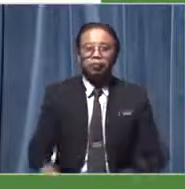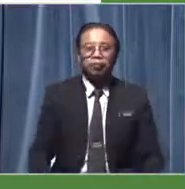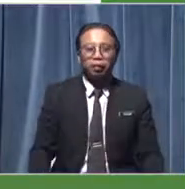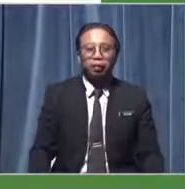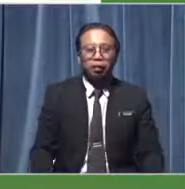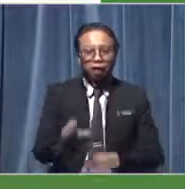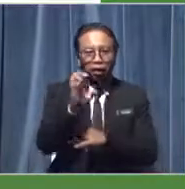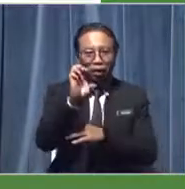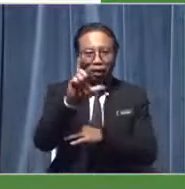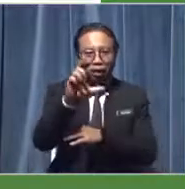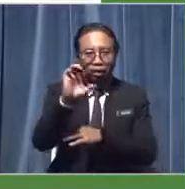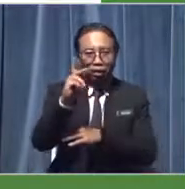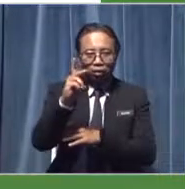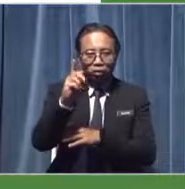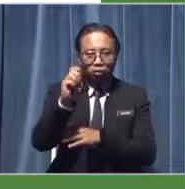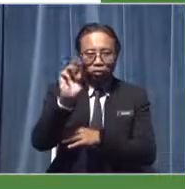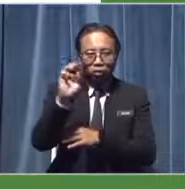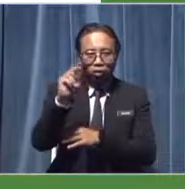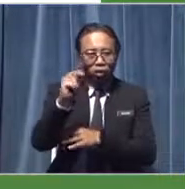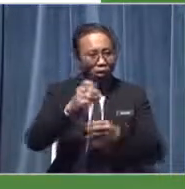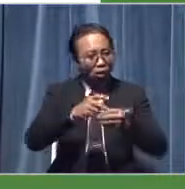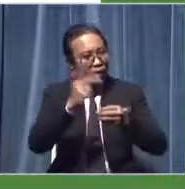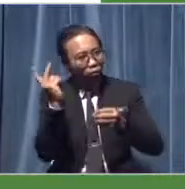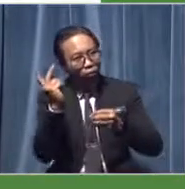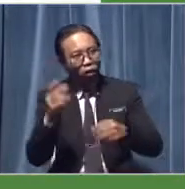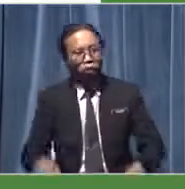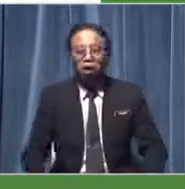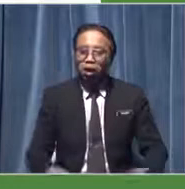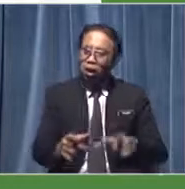electrons are drawn out from the left plate